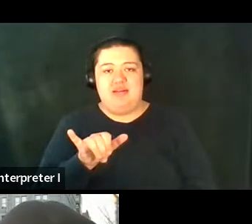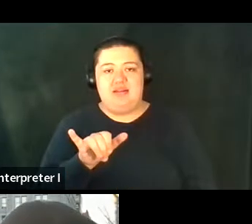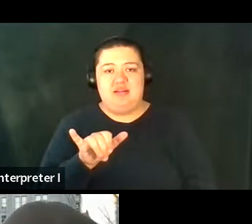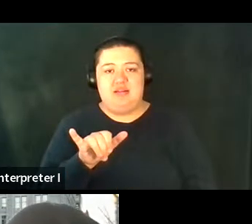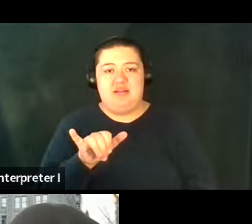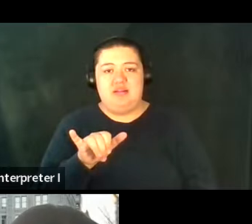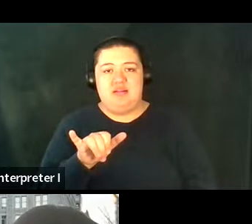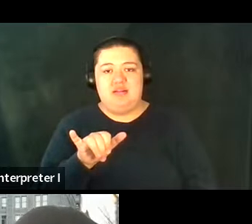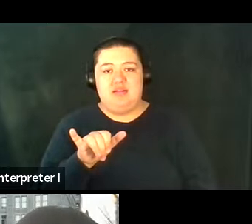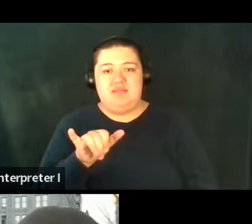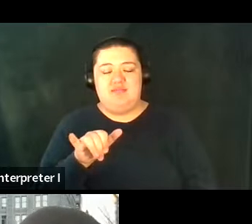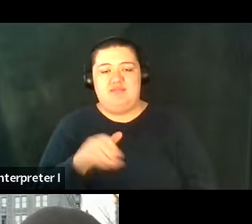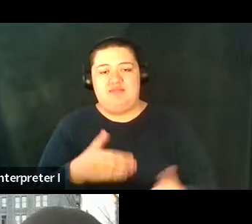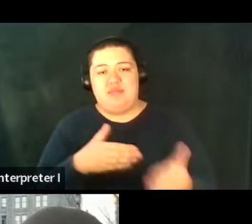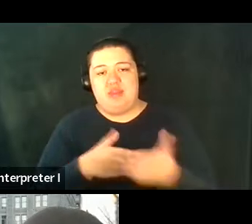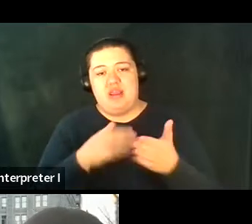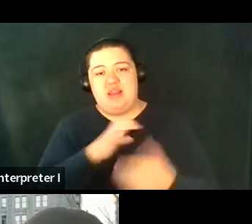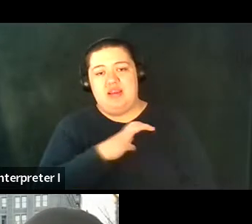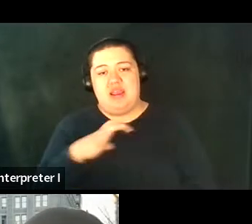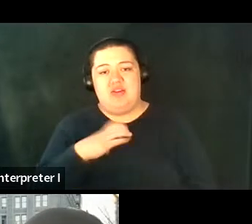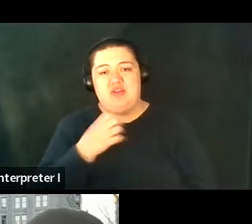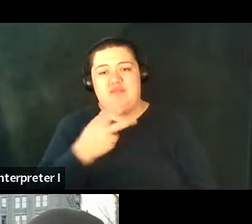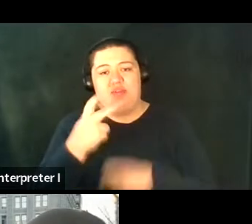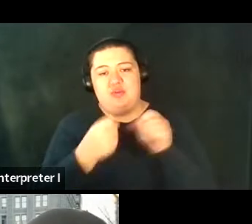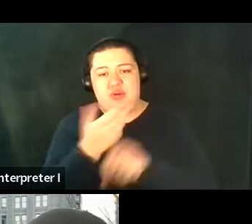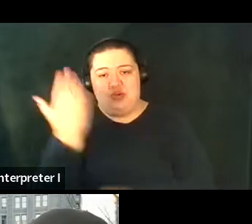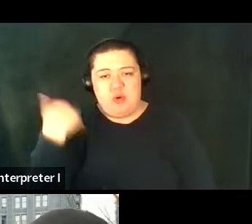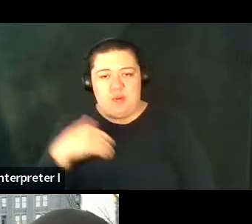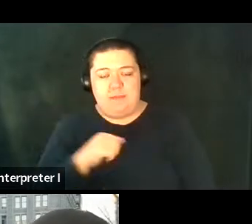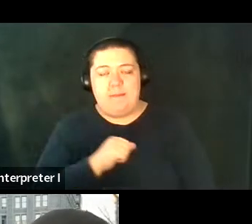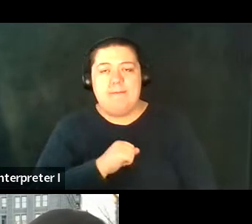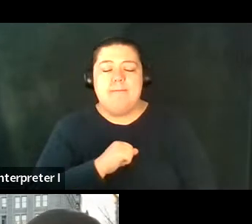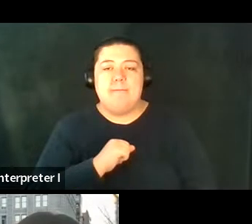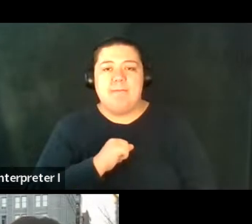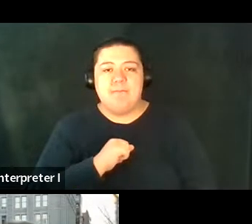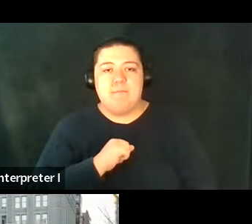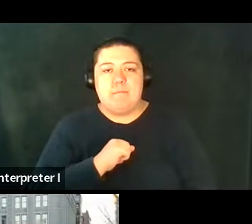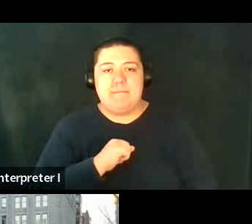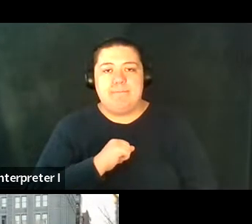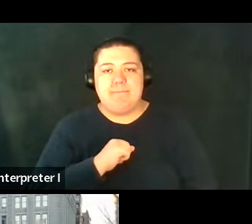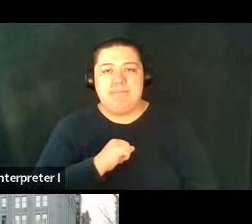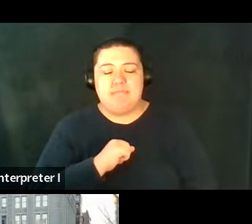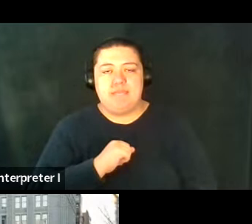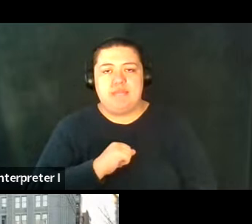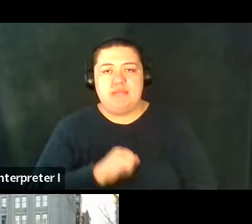repealed by the council several years ago. During